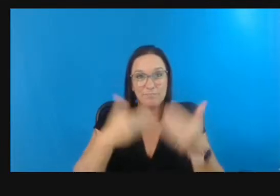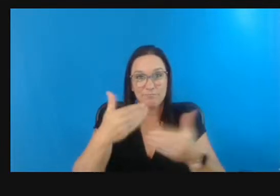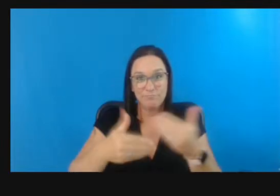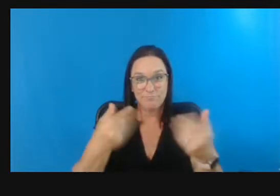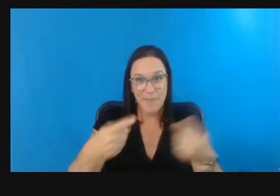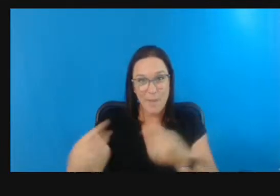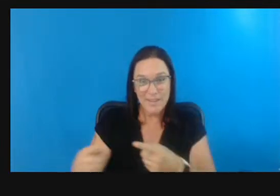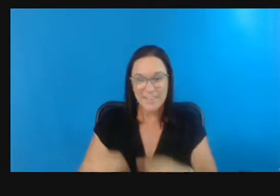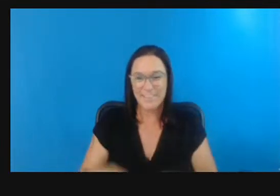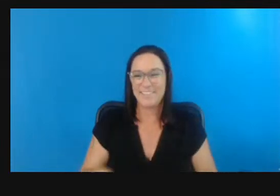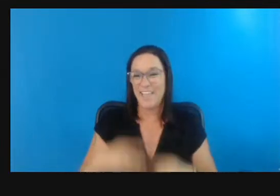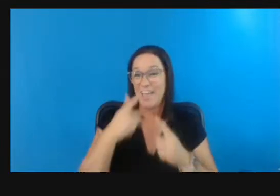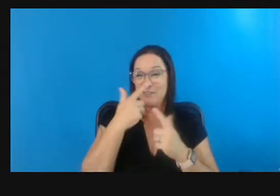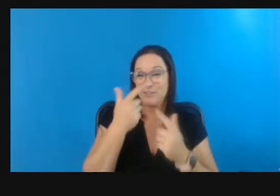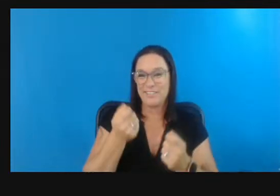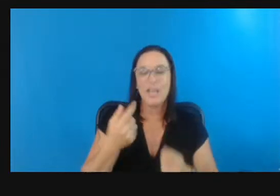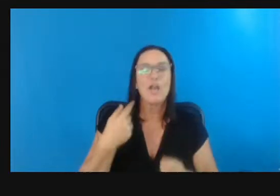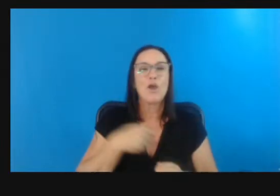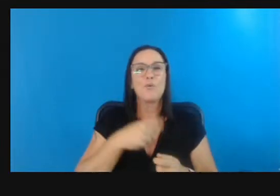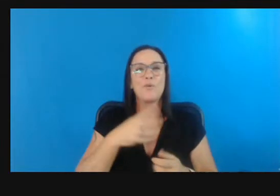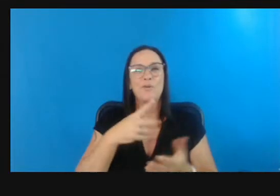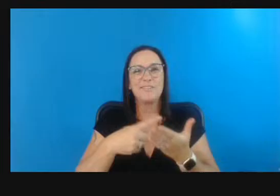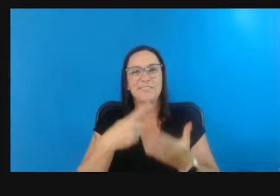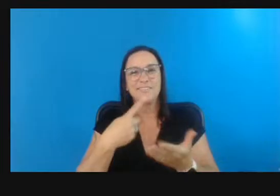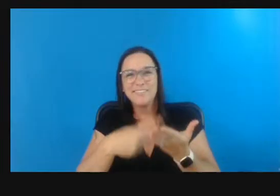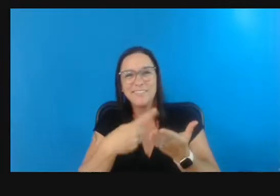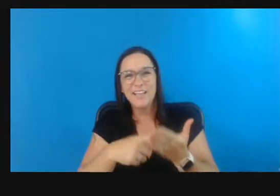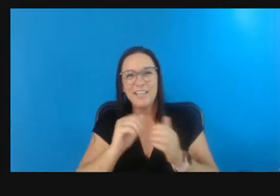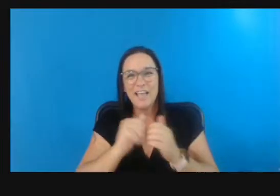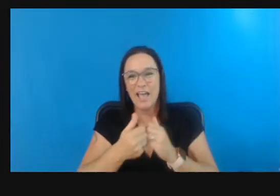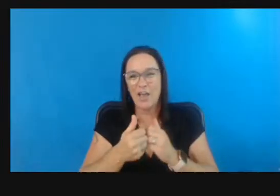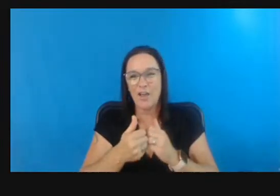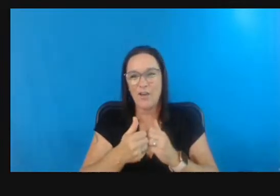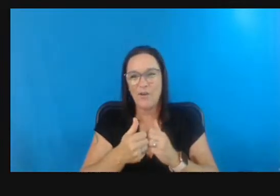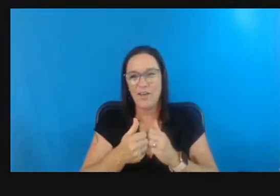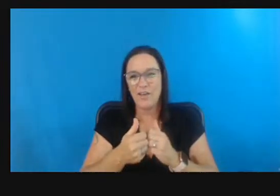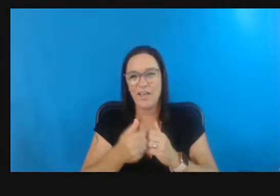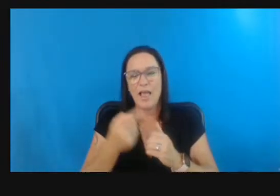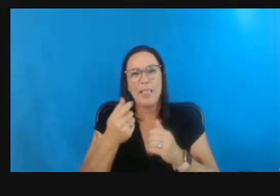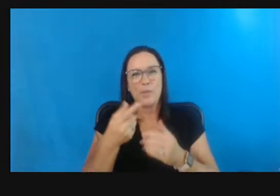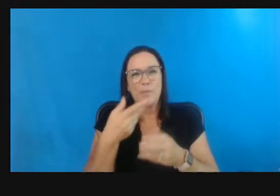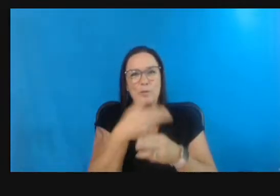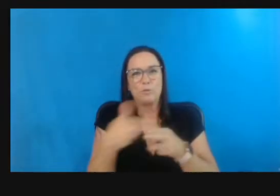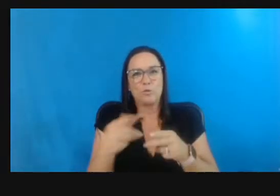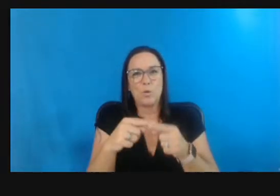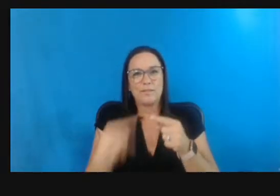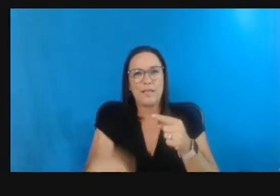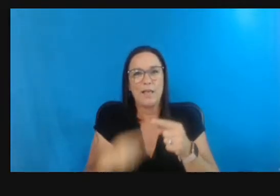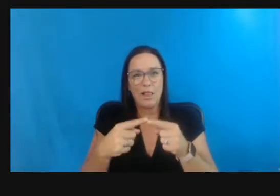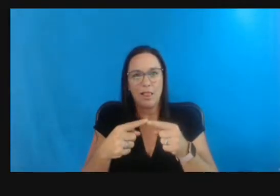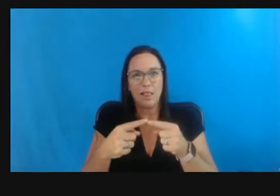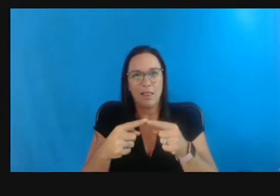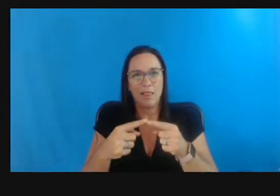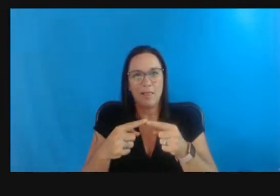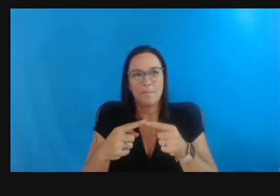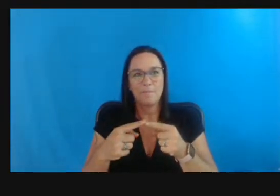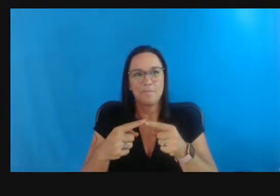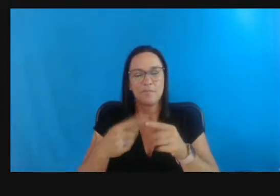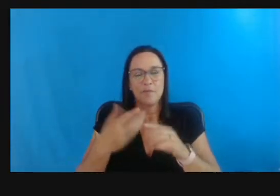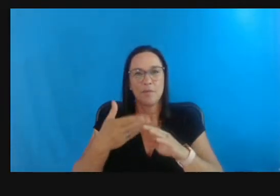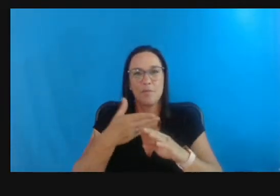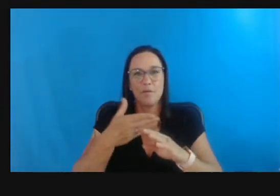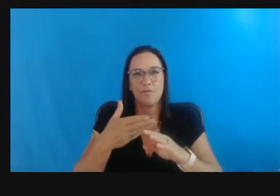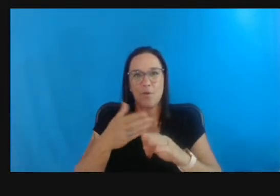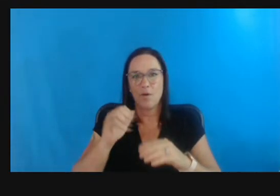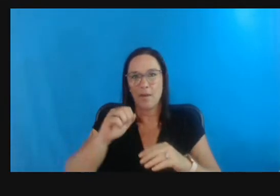Yeah, interesting. Yeah, we'll talk about how there was a little bit of a shorter cycle before the episode 20, and then I kept